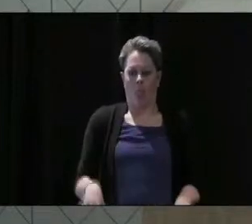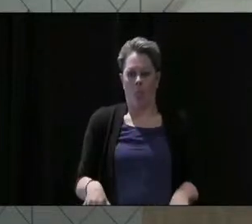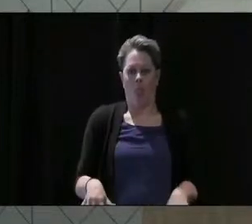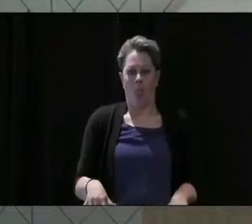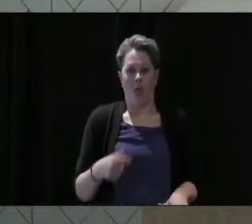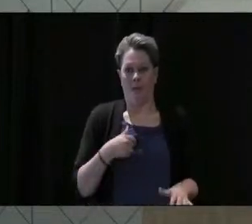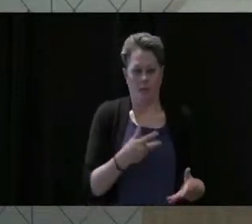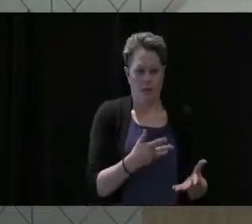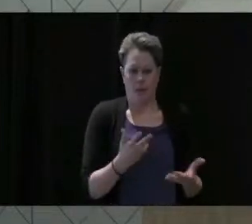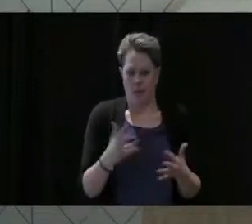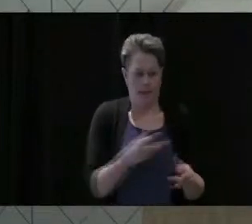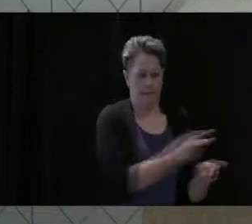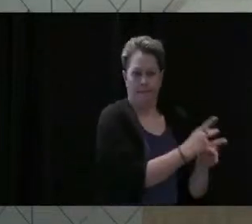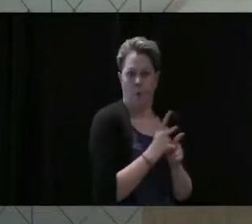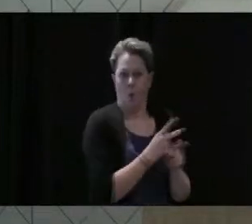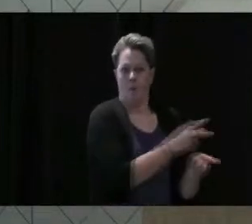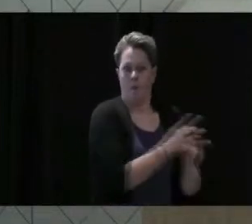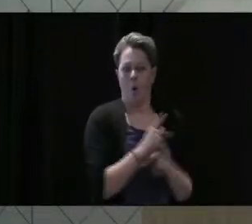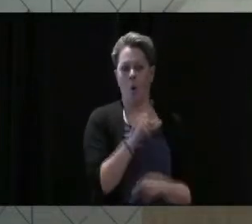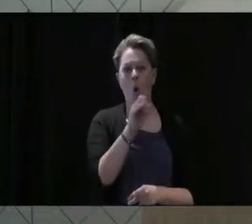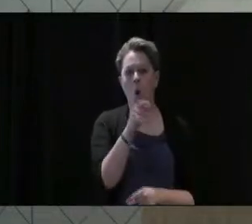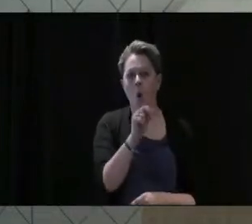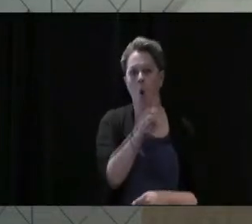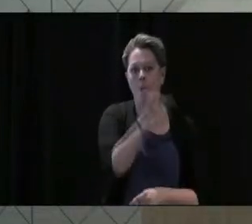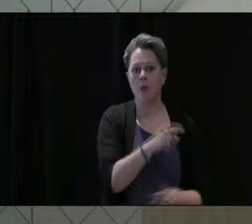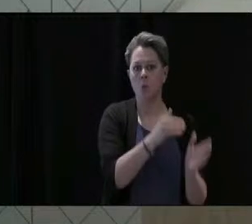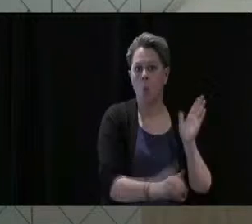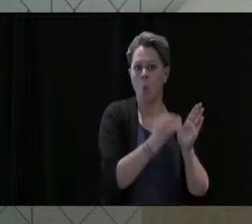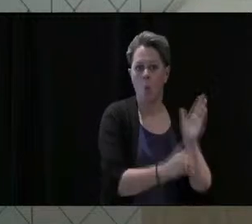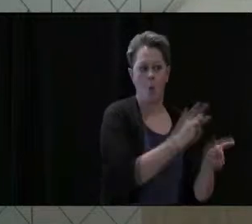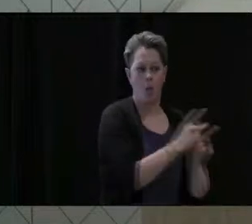from Peter to pay Paul the very minimum.